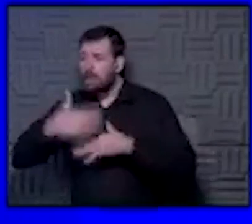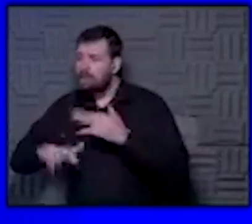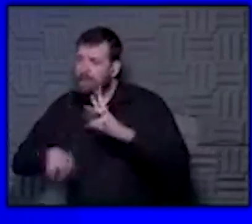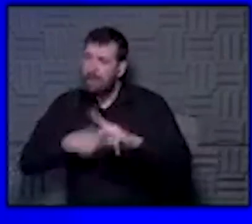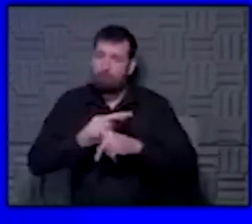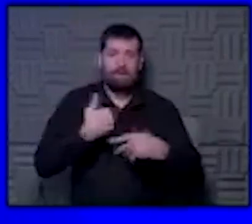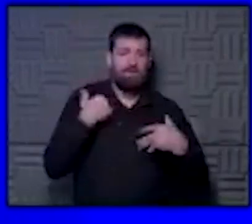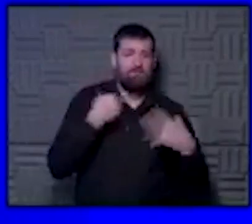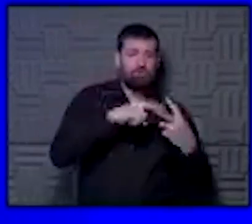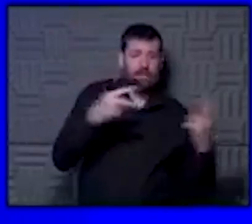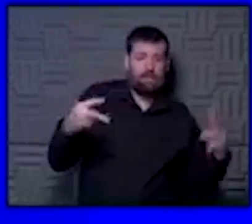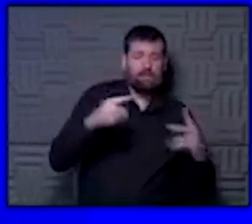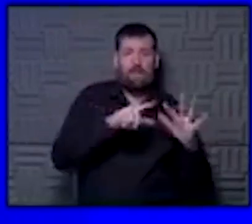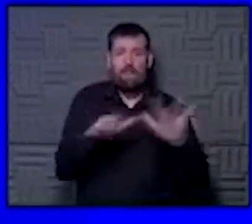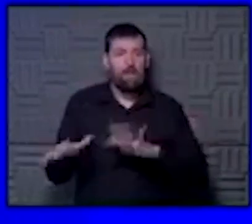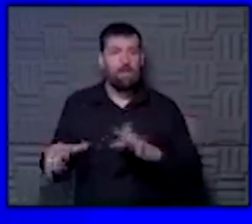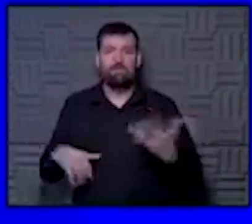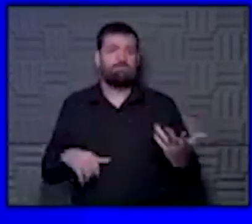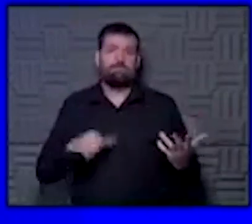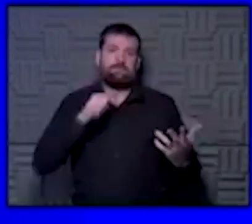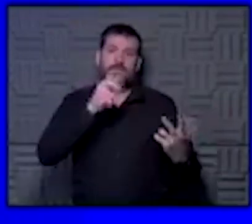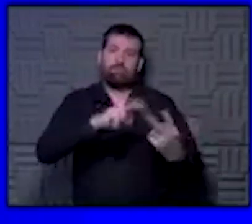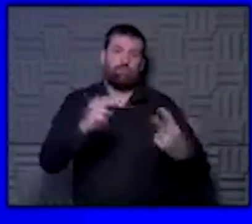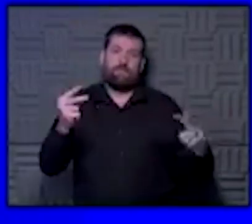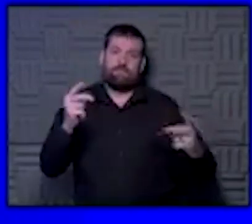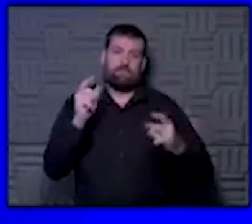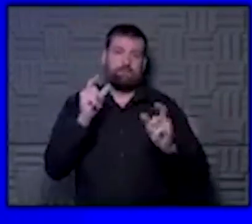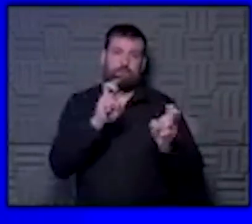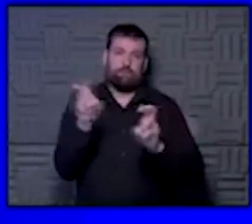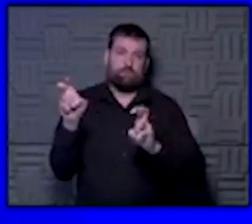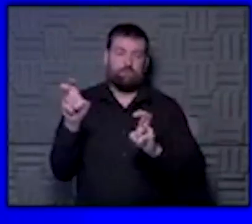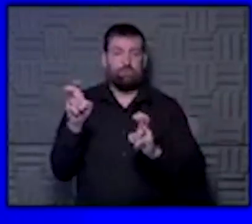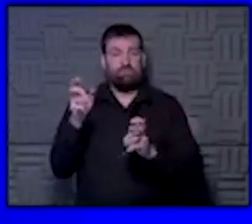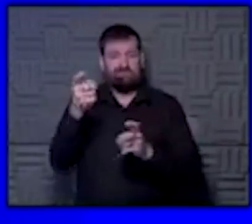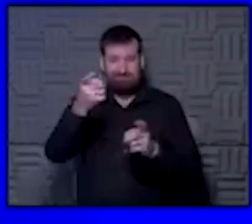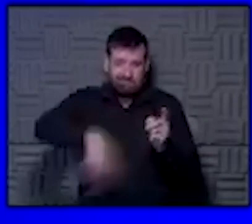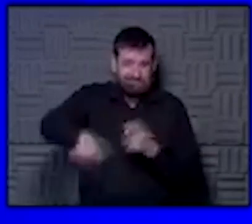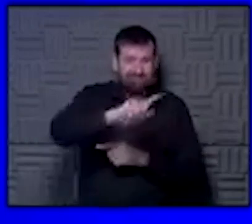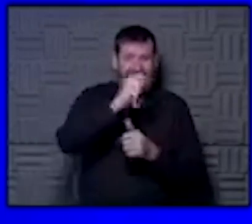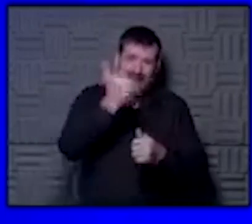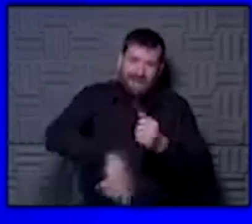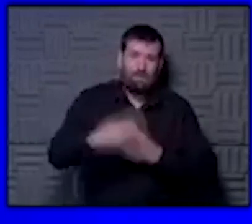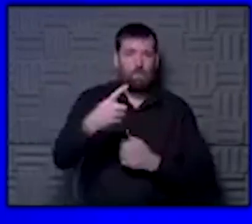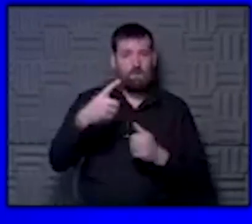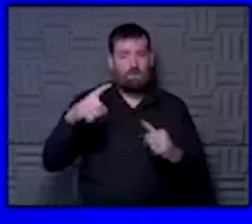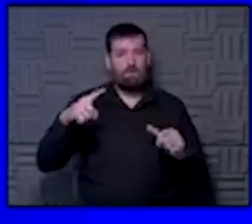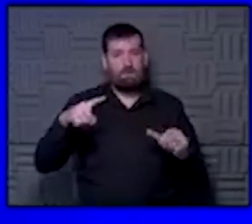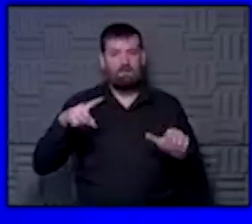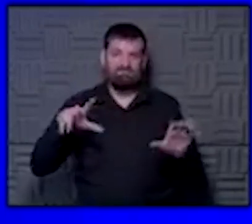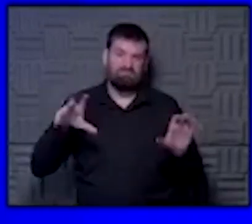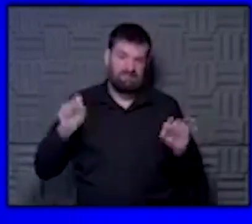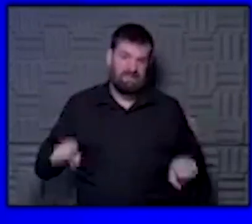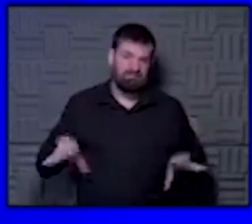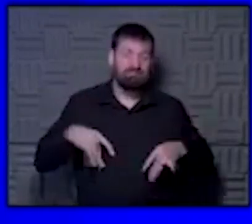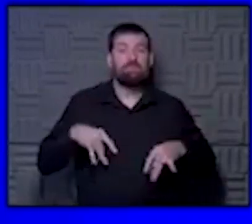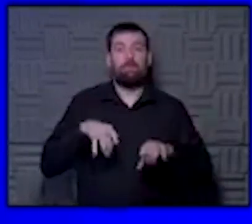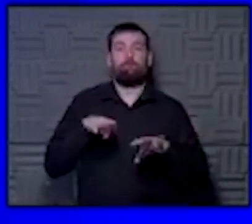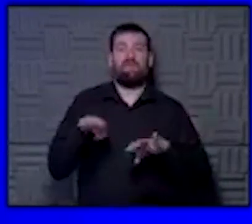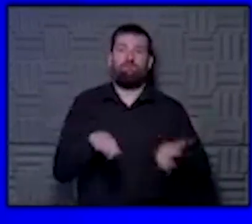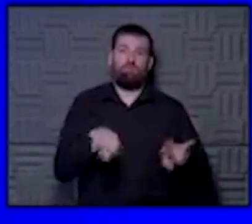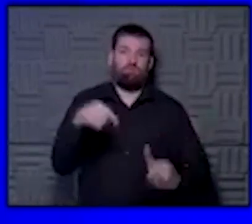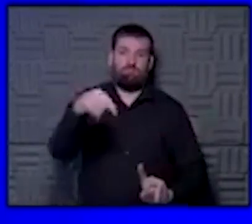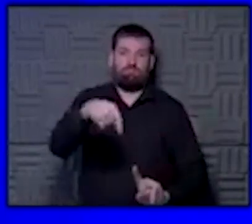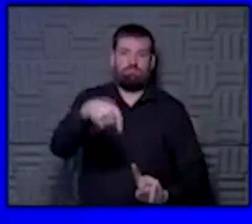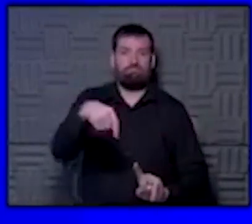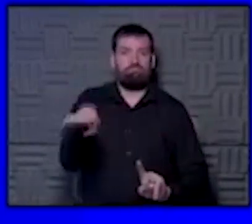other genetics. It's really not a genetic issue. Everybody is susceptible to getting the infection. This is a behavioral issue. So